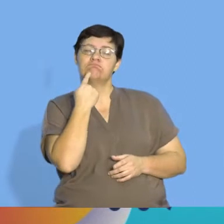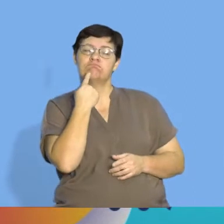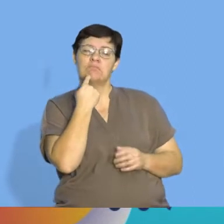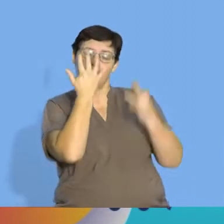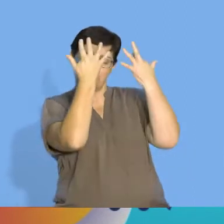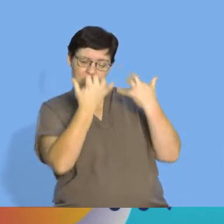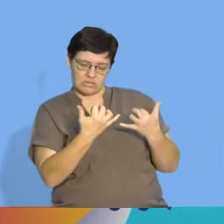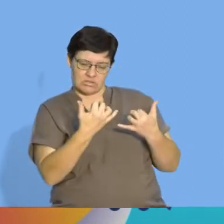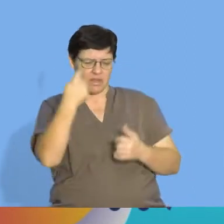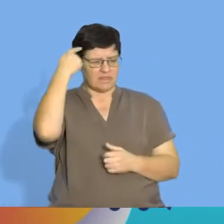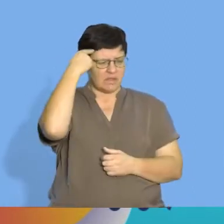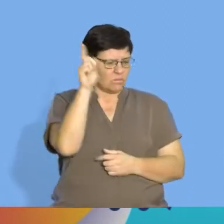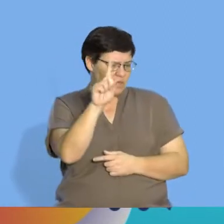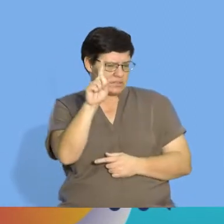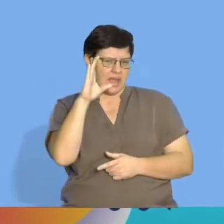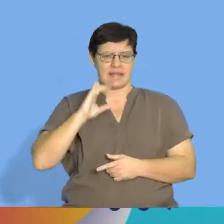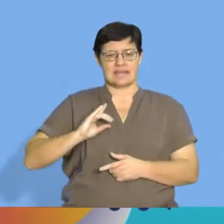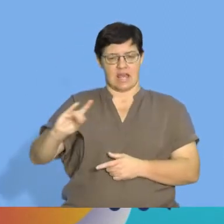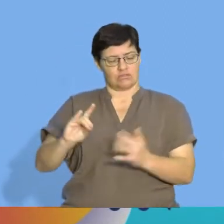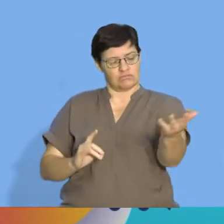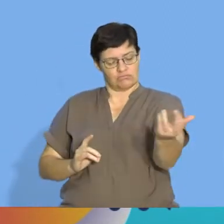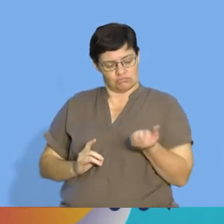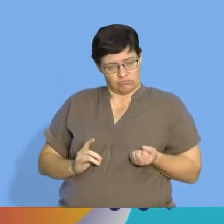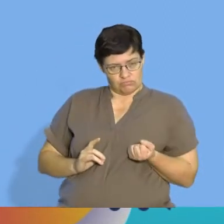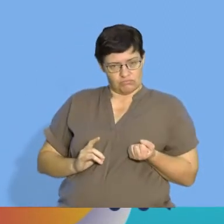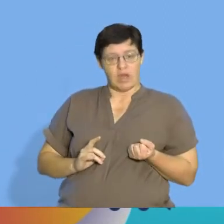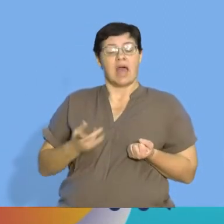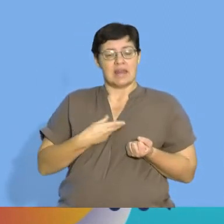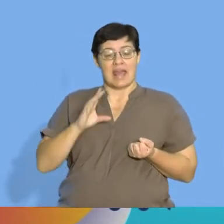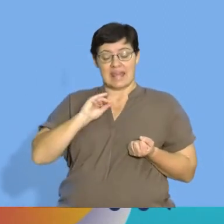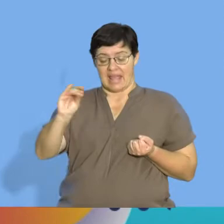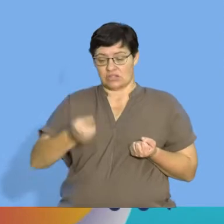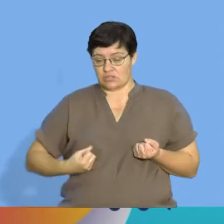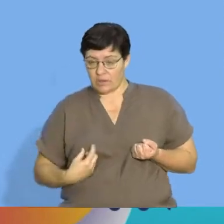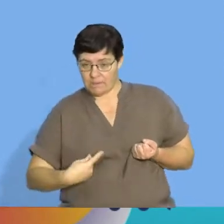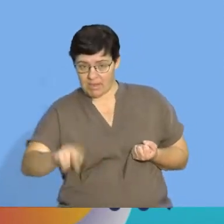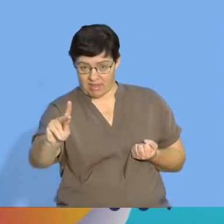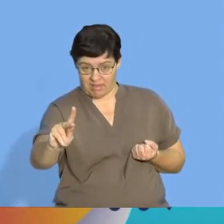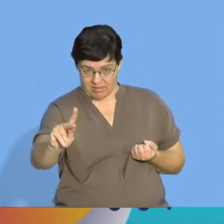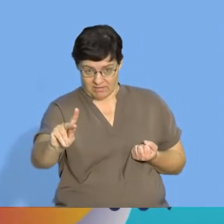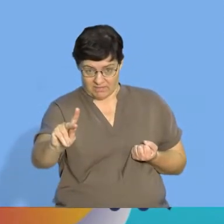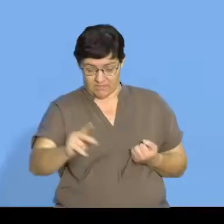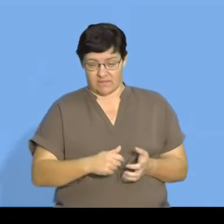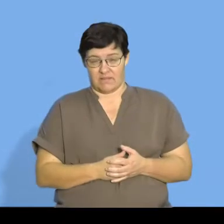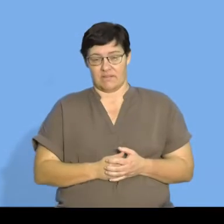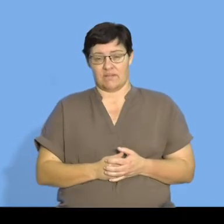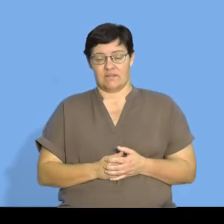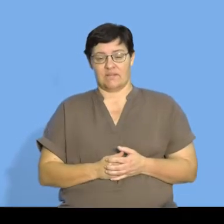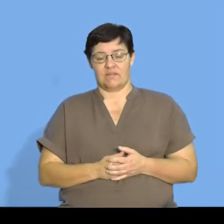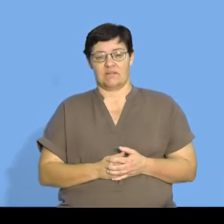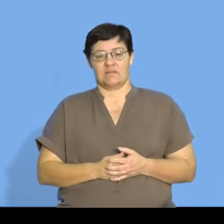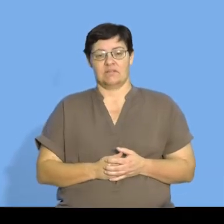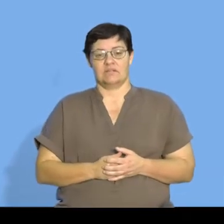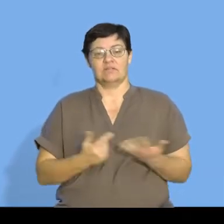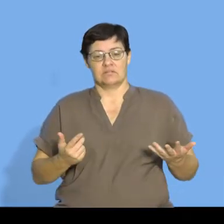cash. All the cash that we are receiving and all the cash that we are paying out. Okay, then when